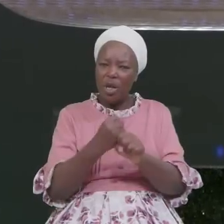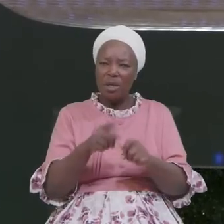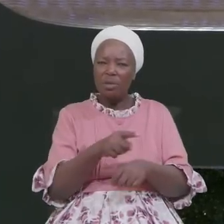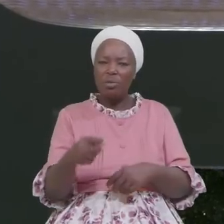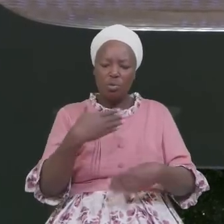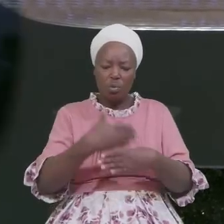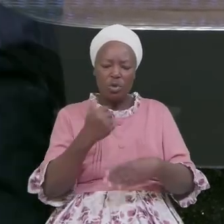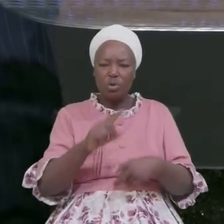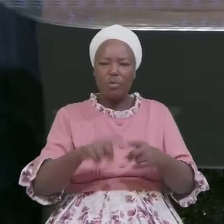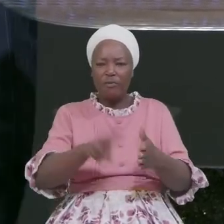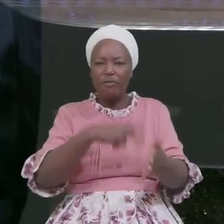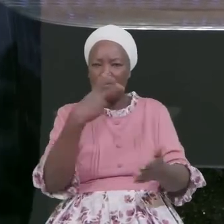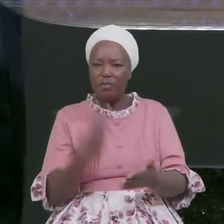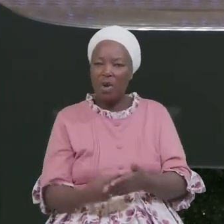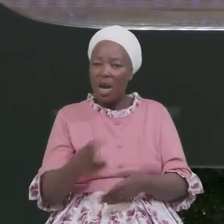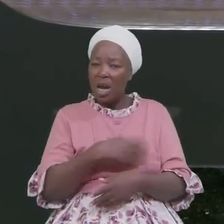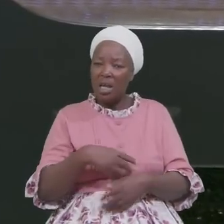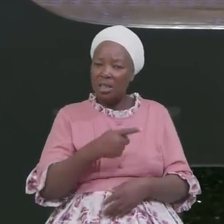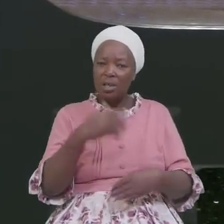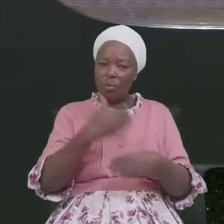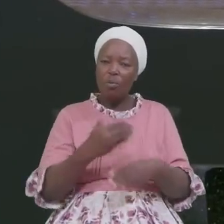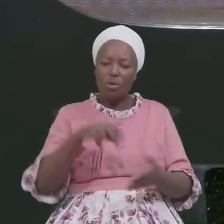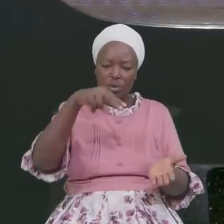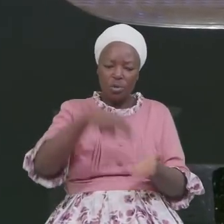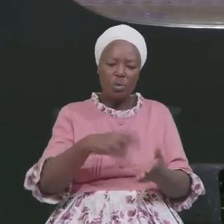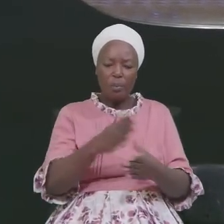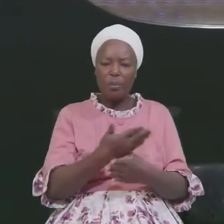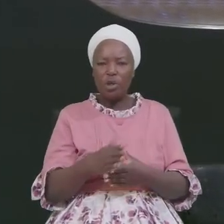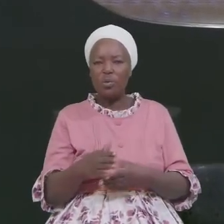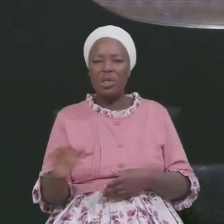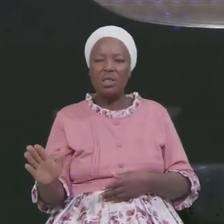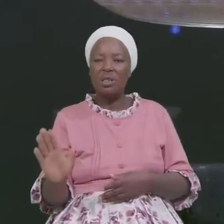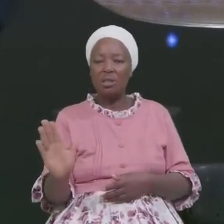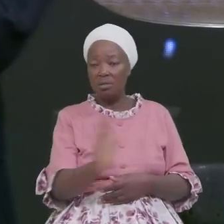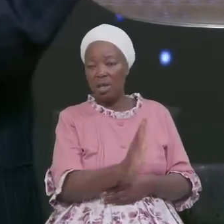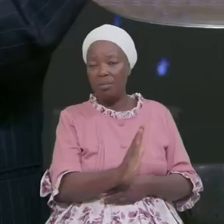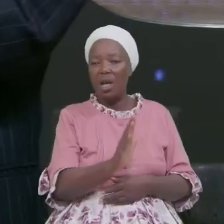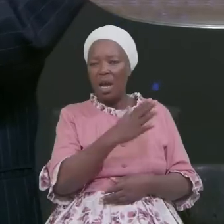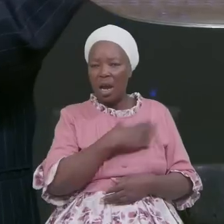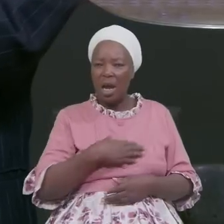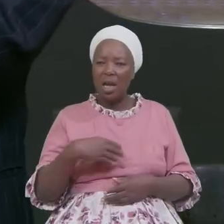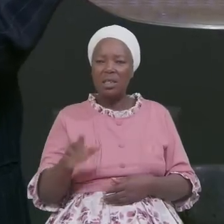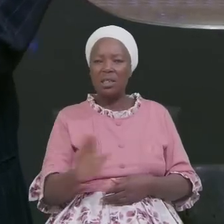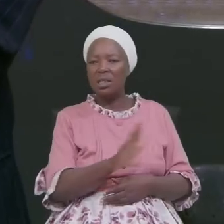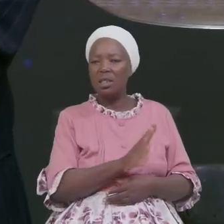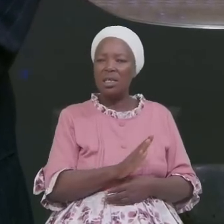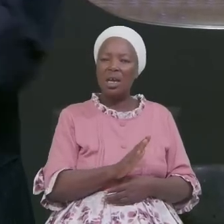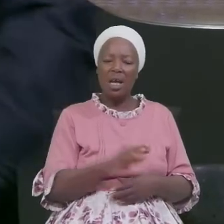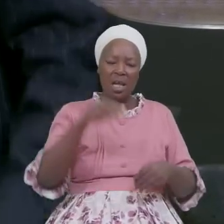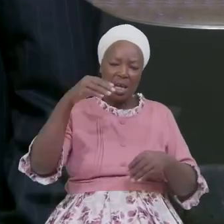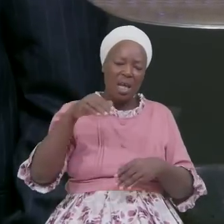walls collapse. And the walls stood between them and their